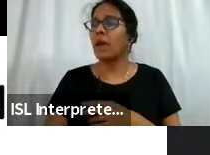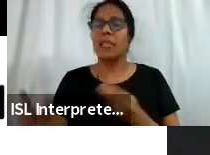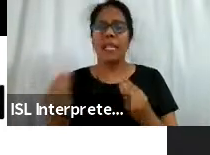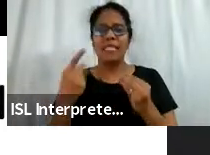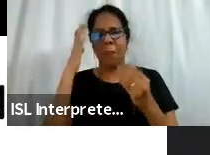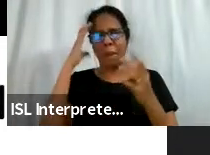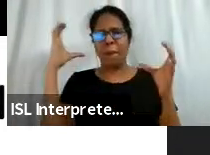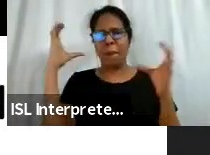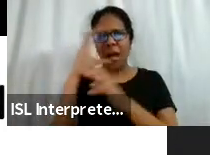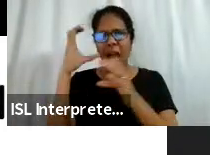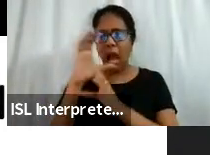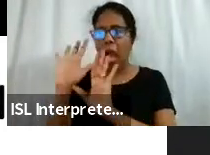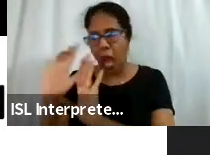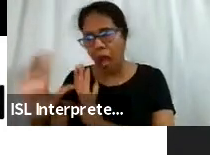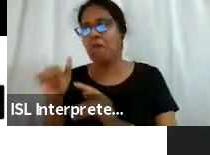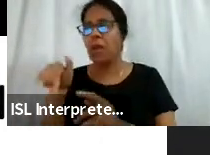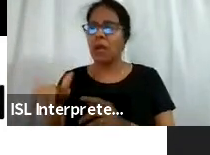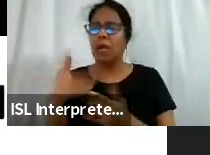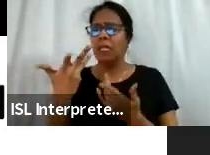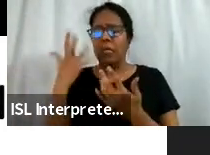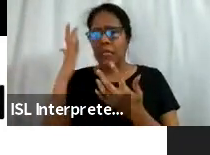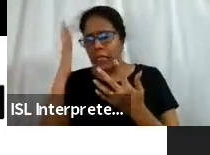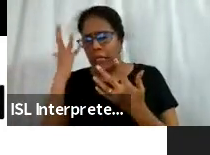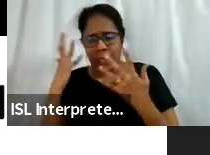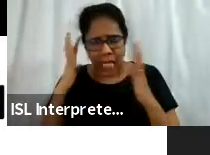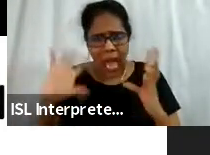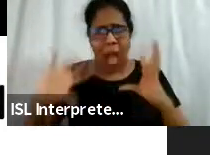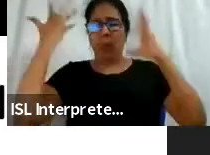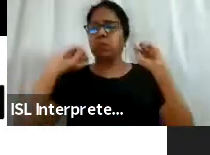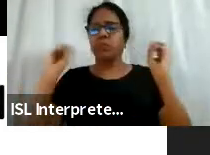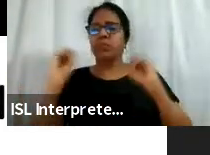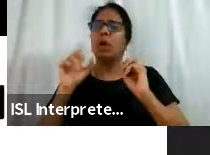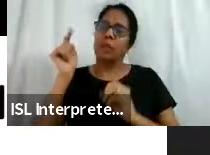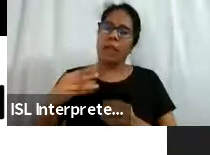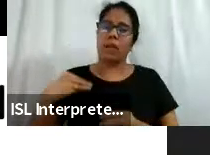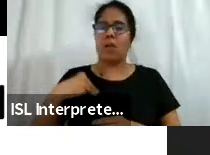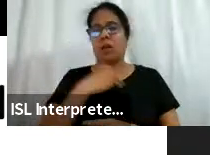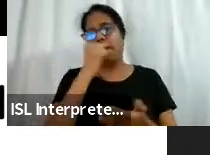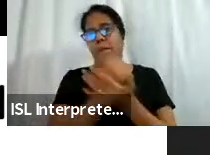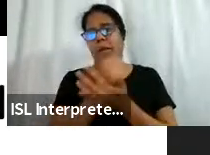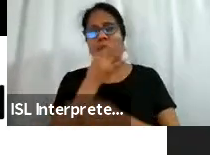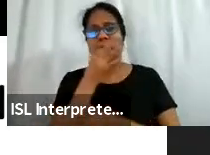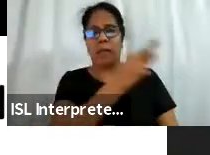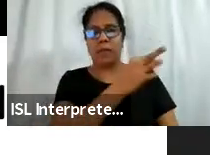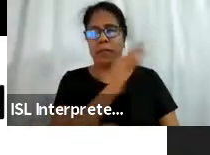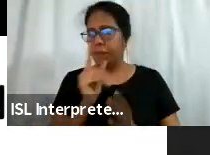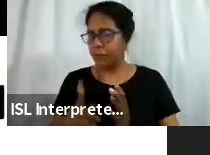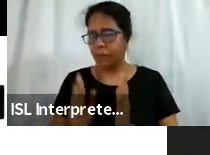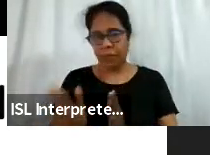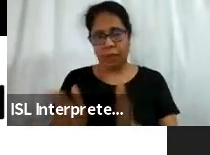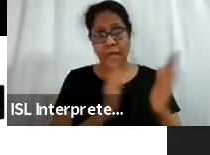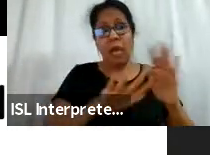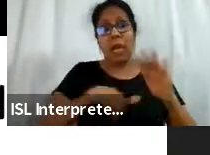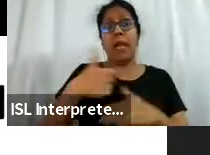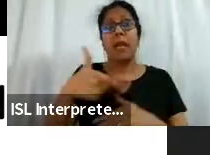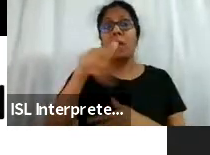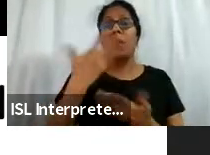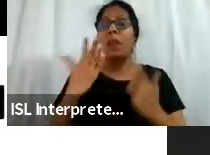to state. But generally it is taken that once the fever is from the onset of